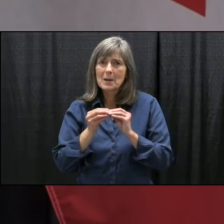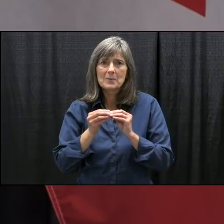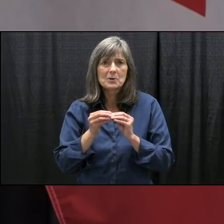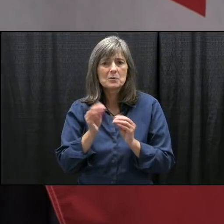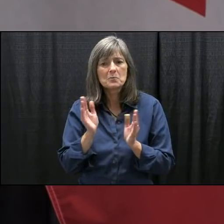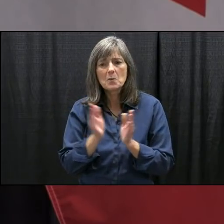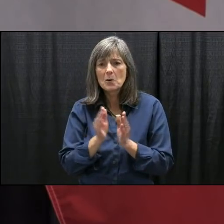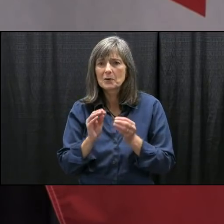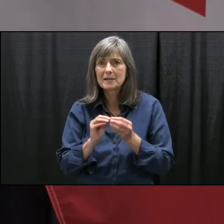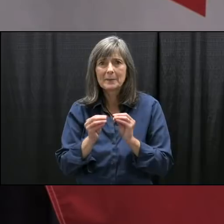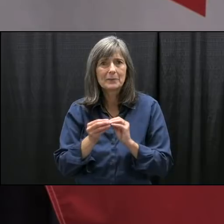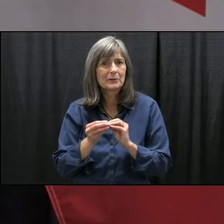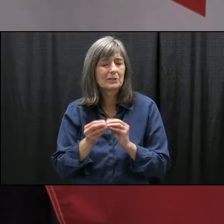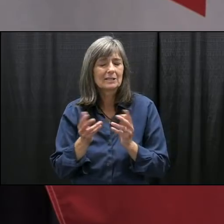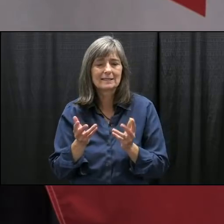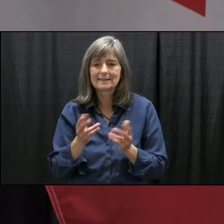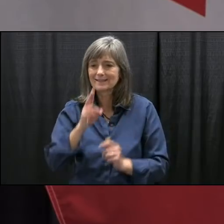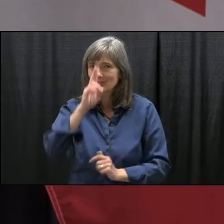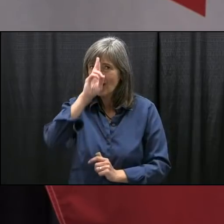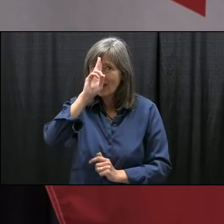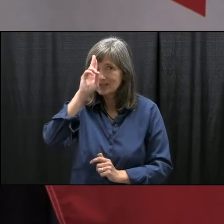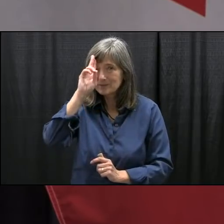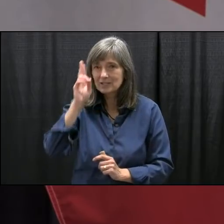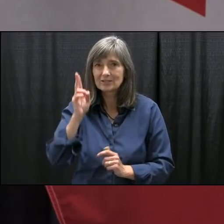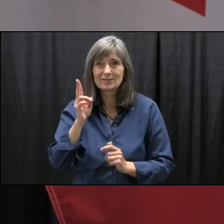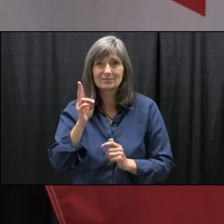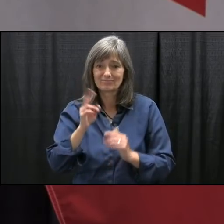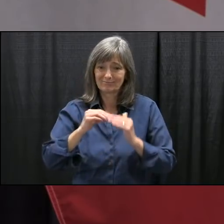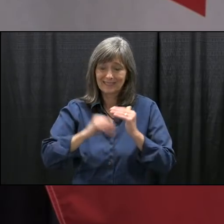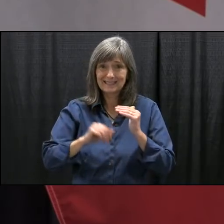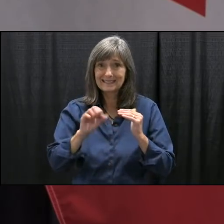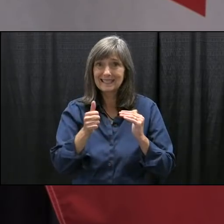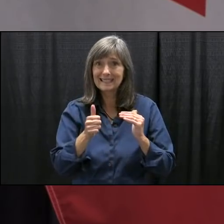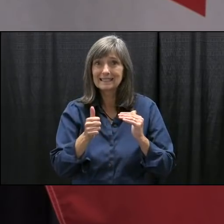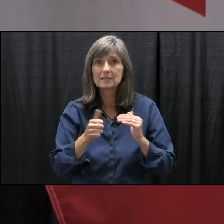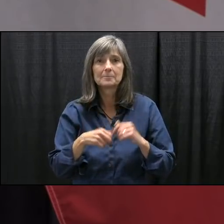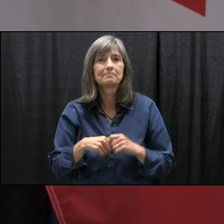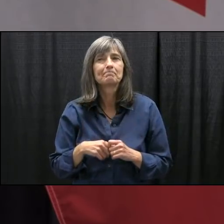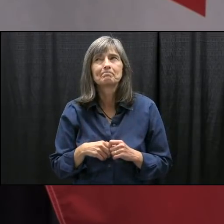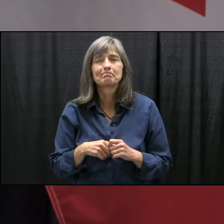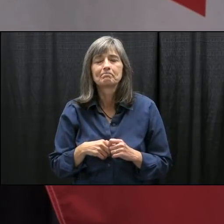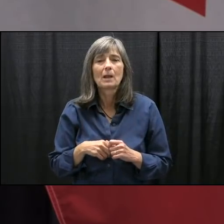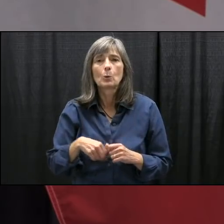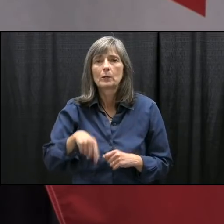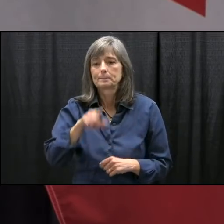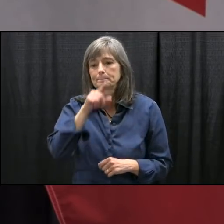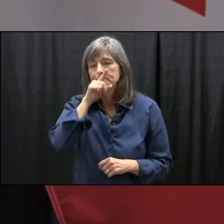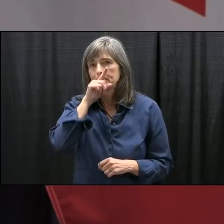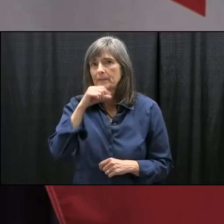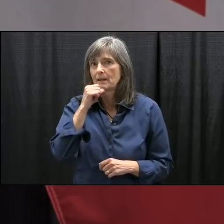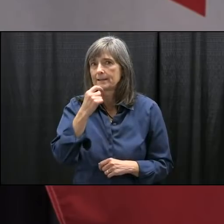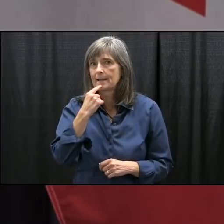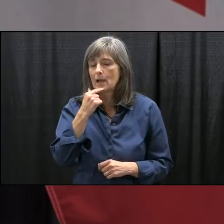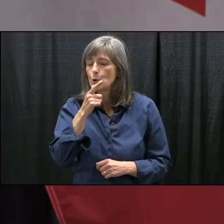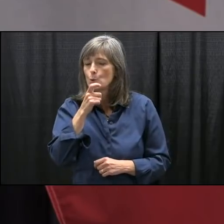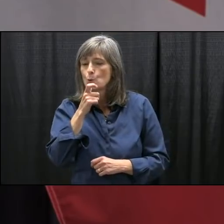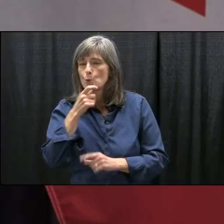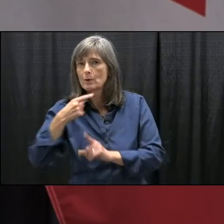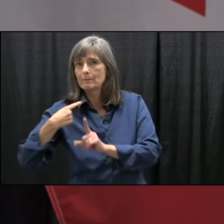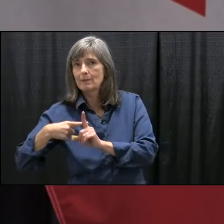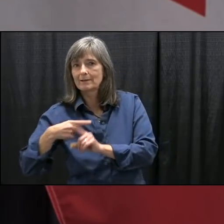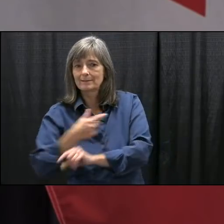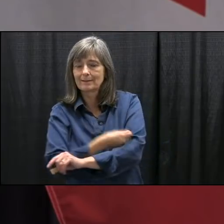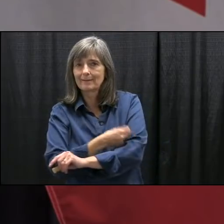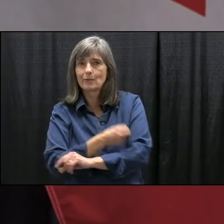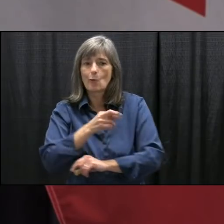small, our hospitalizations are under 10, we don't release those numbers because it does identify people as